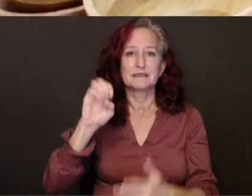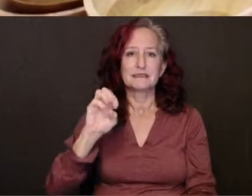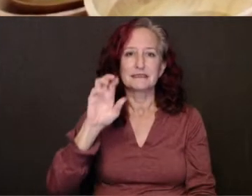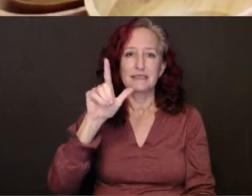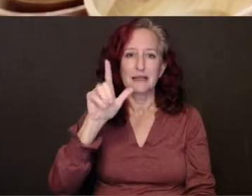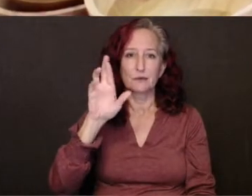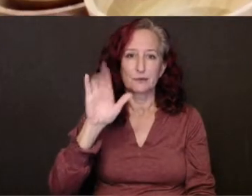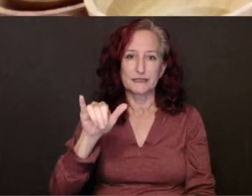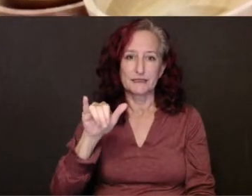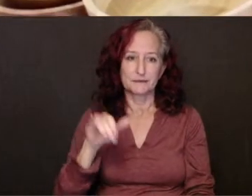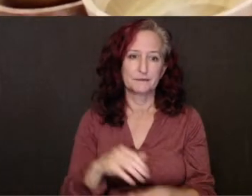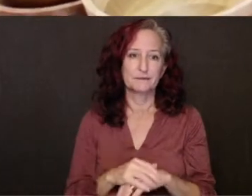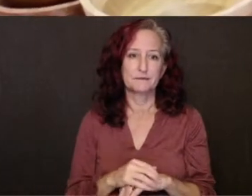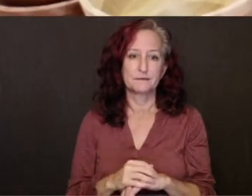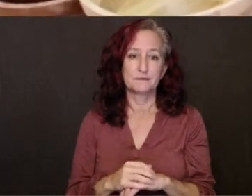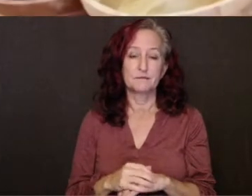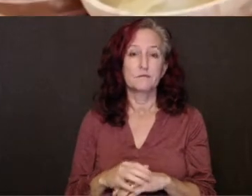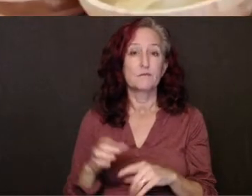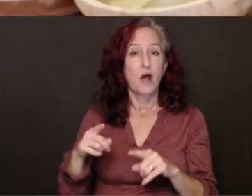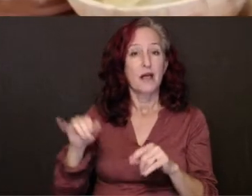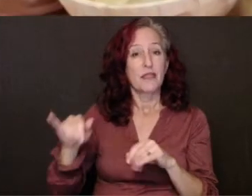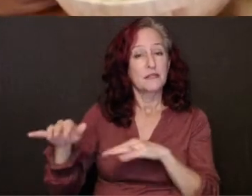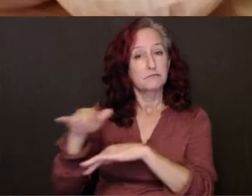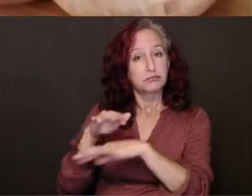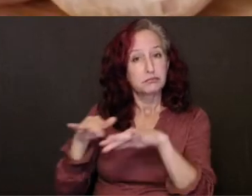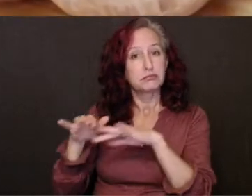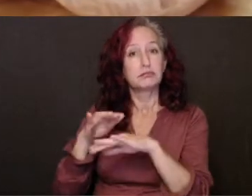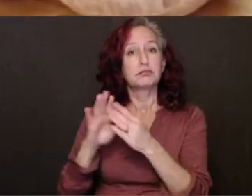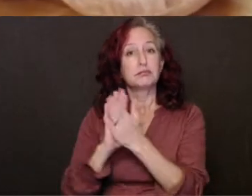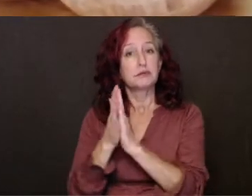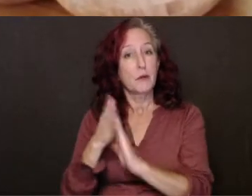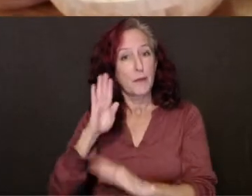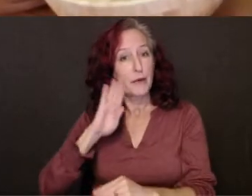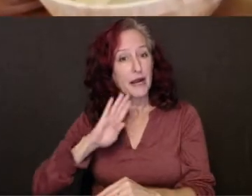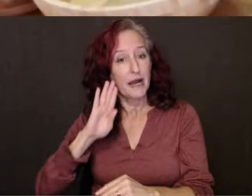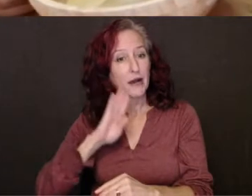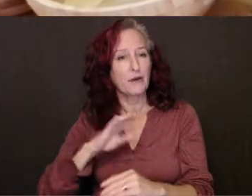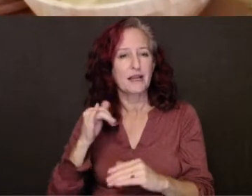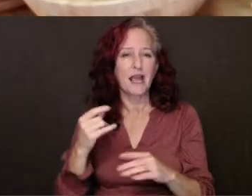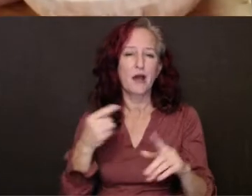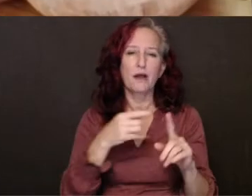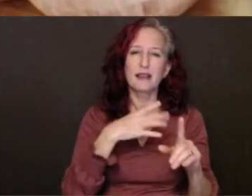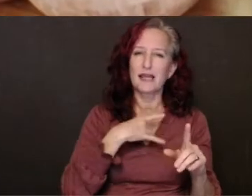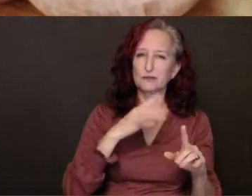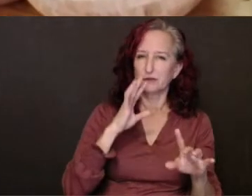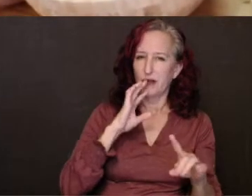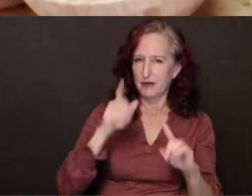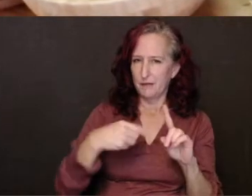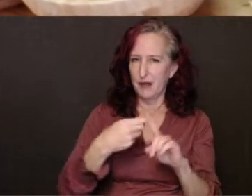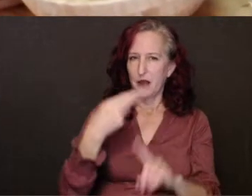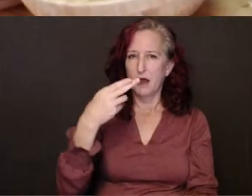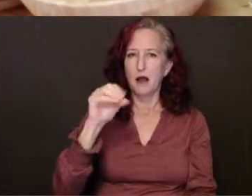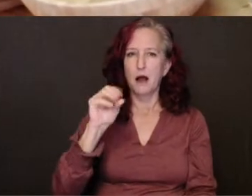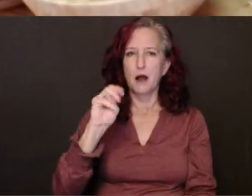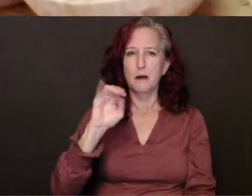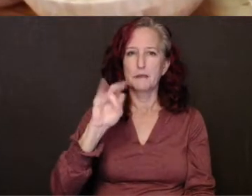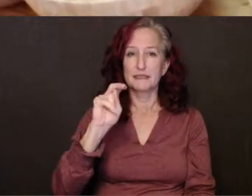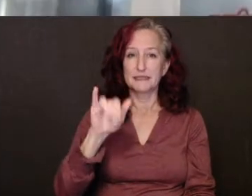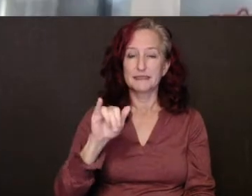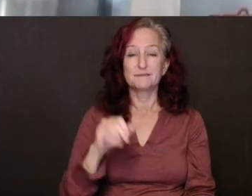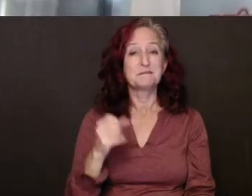going to be flavored of our butternut squash, of our carrots, of our onions, and our